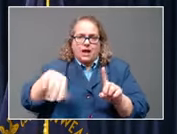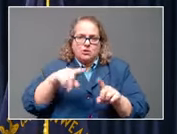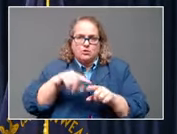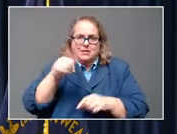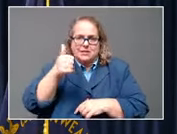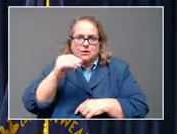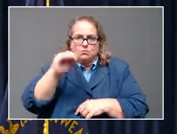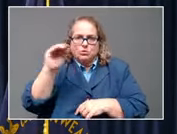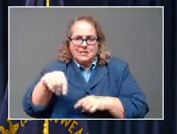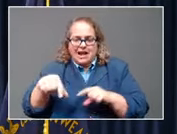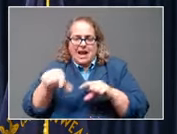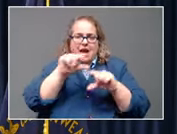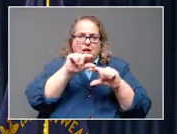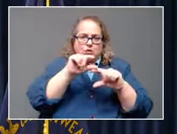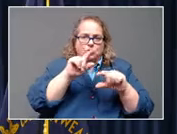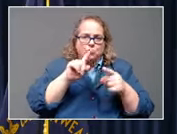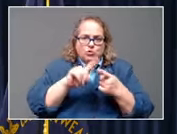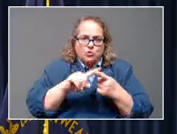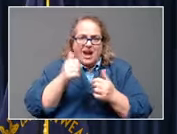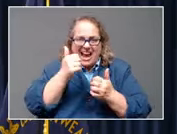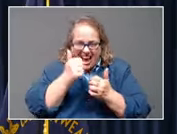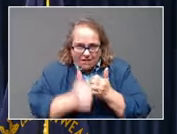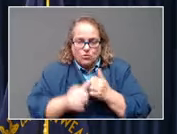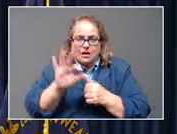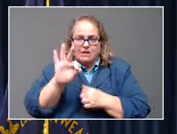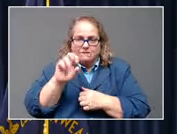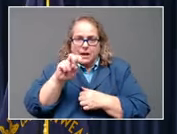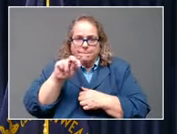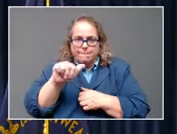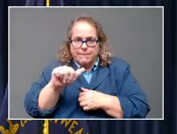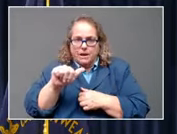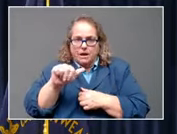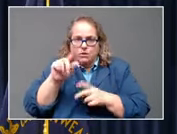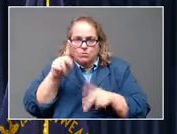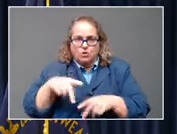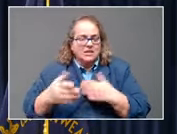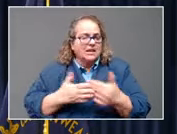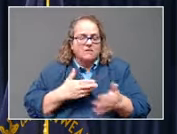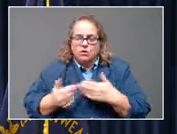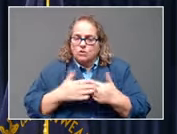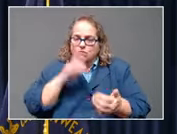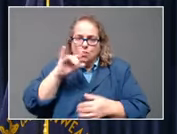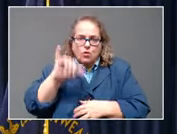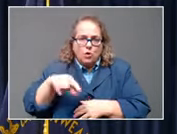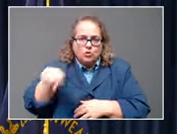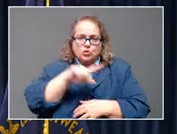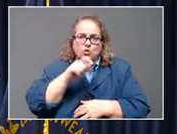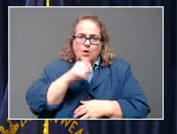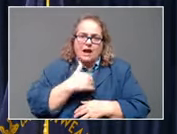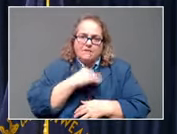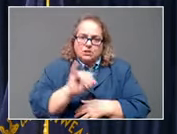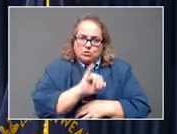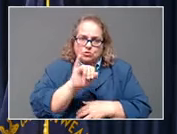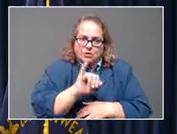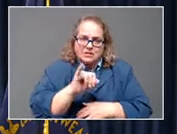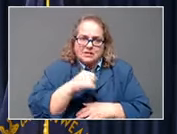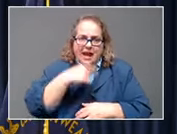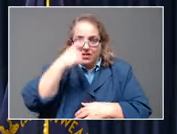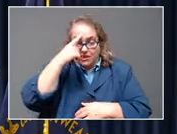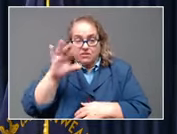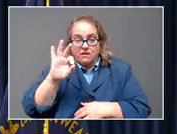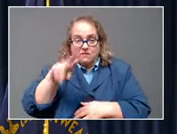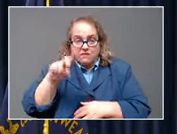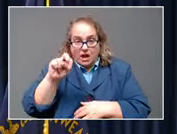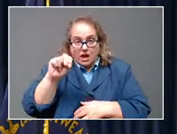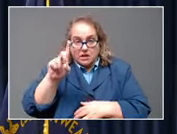add-on to every FEMA award, even for those that are insured. I believe the fund is going to allow us to do